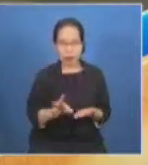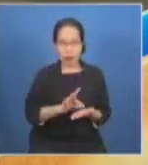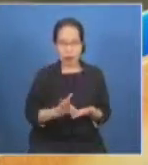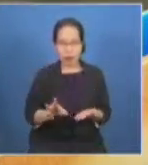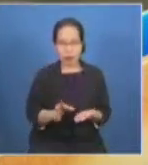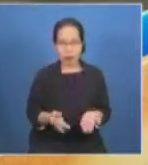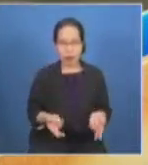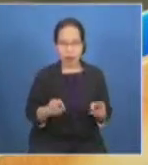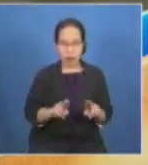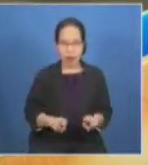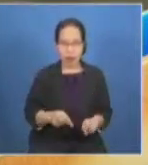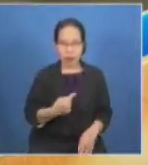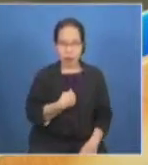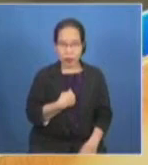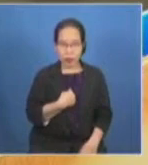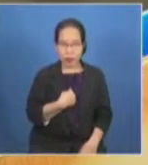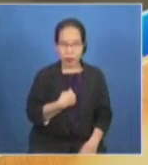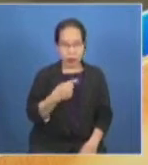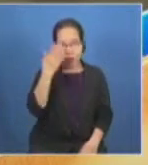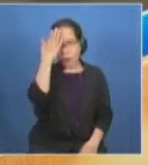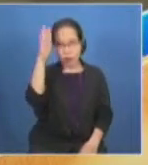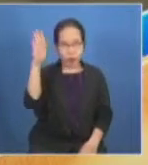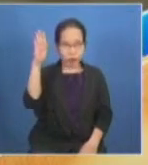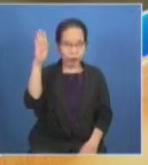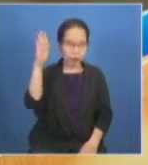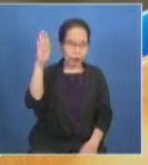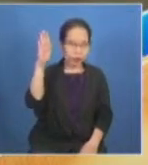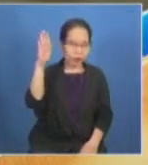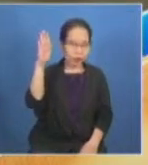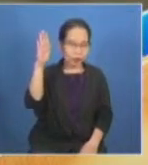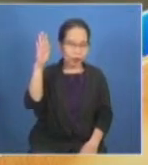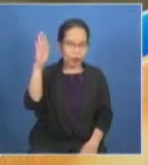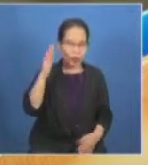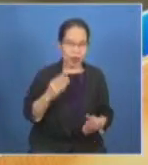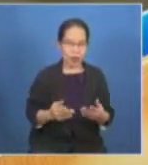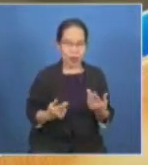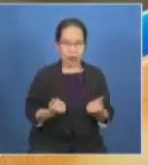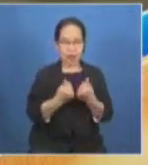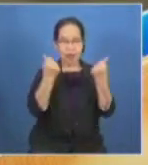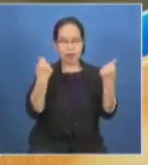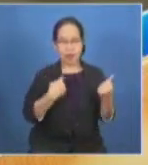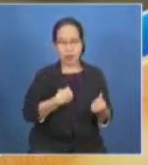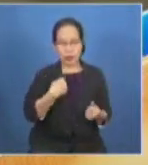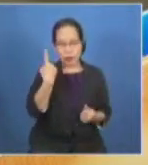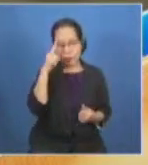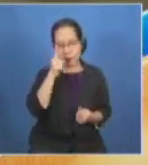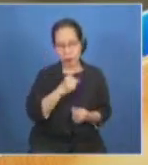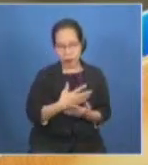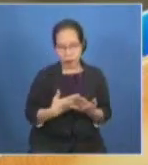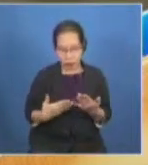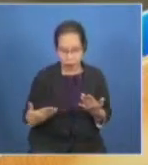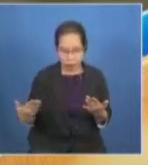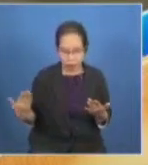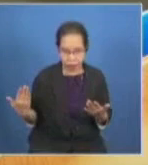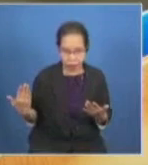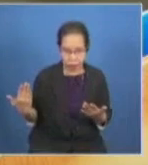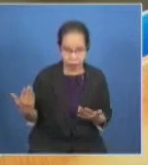might get hurt. I did not know if it was a great challenge for me, but the only thing I uttered that